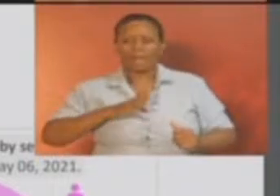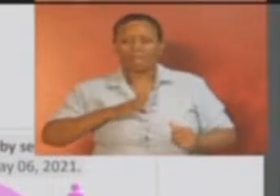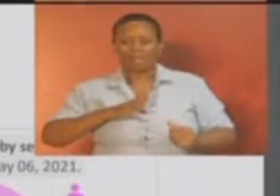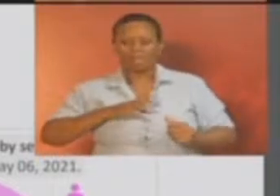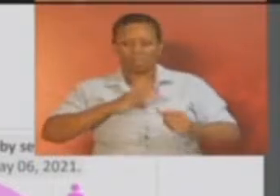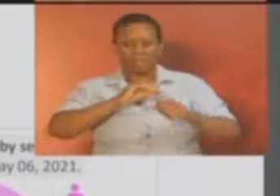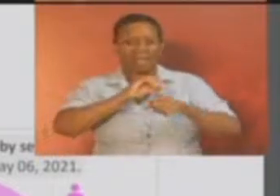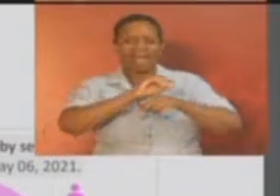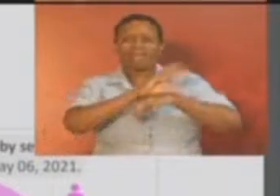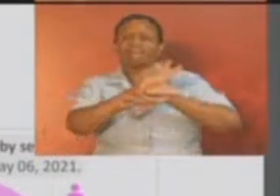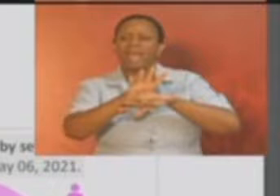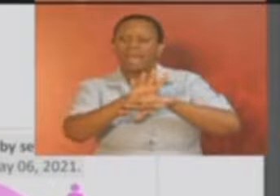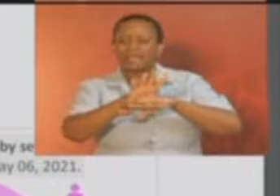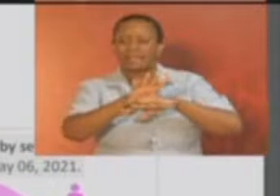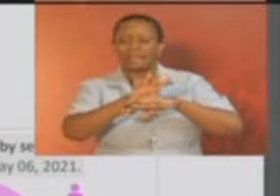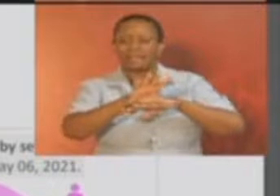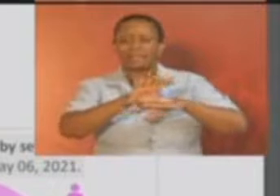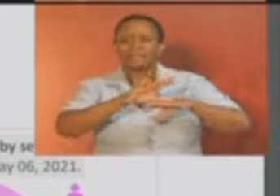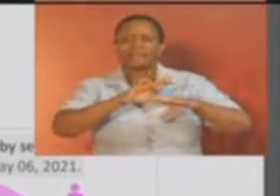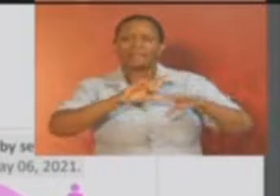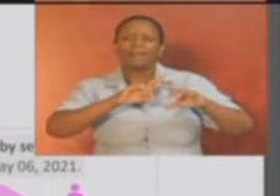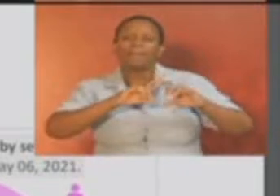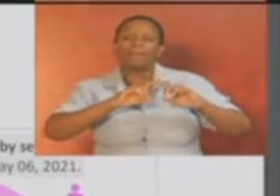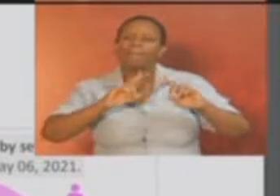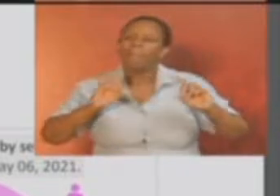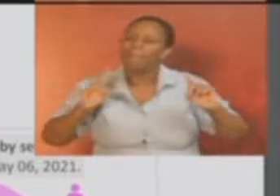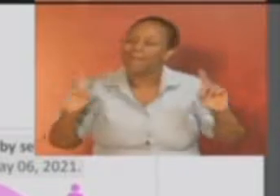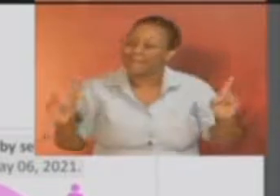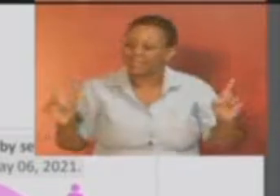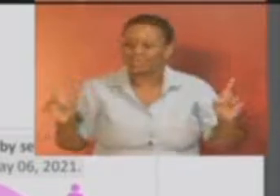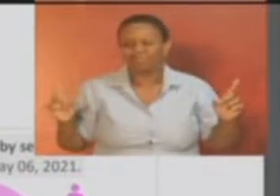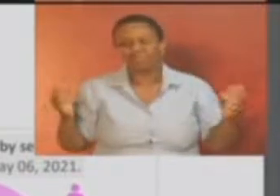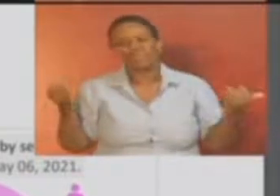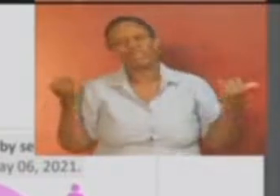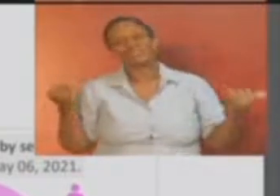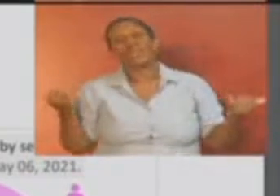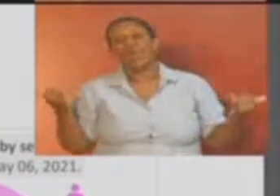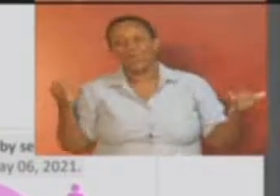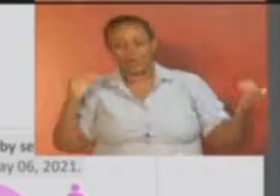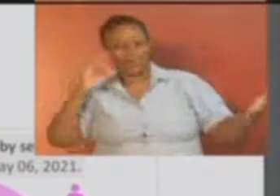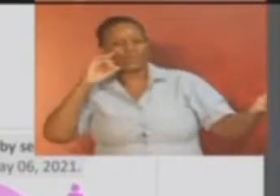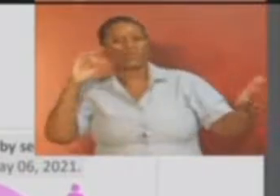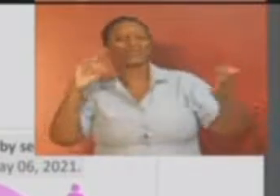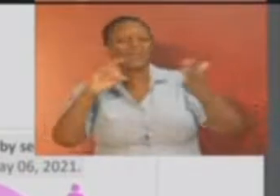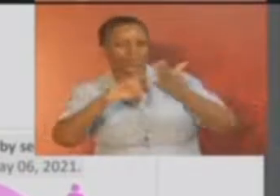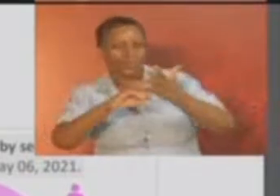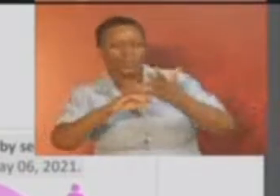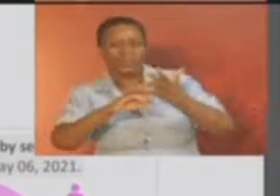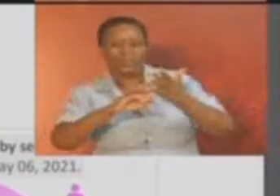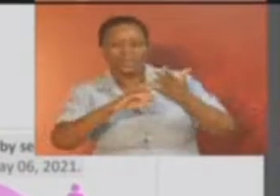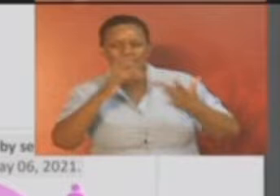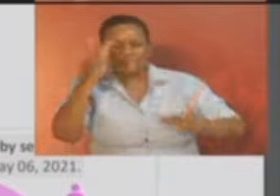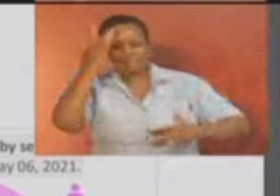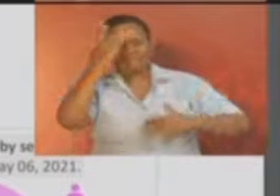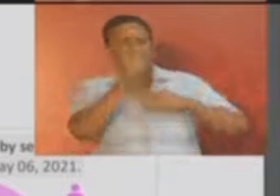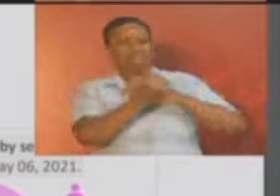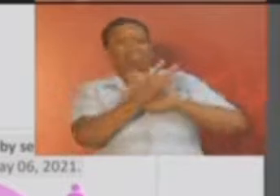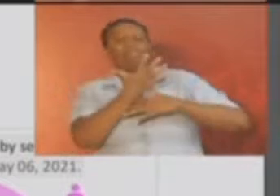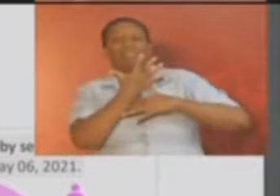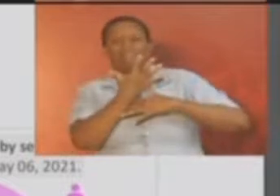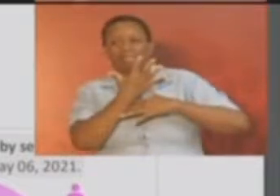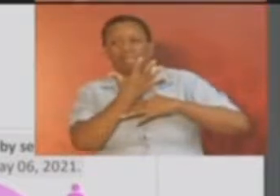men. But the younger age groups, we're seeing greater reflection of illness and death showing up in those age groups. And when we talk about the